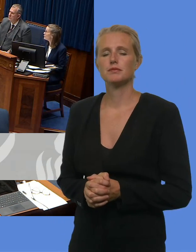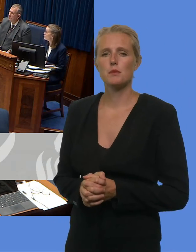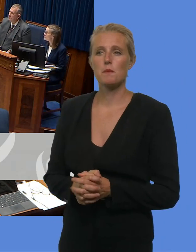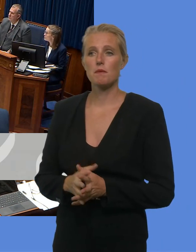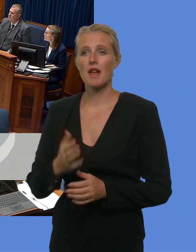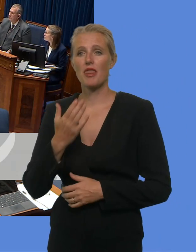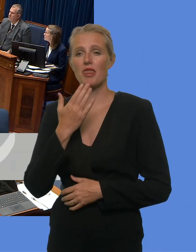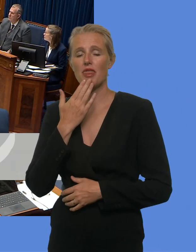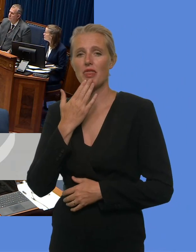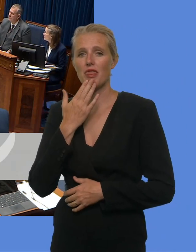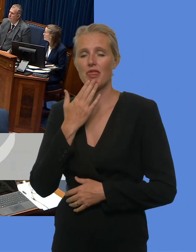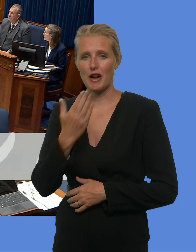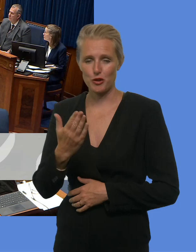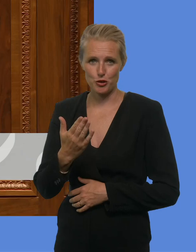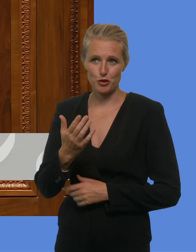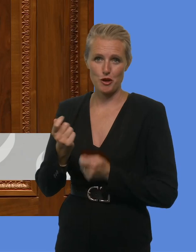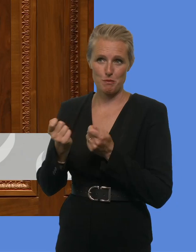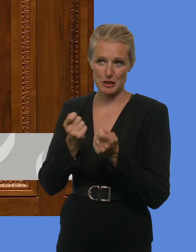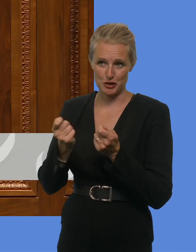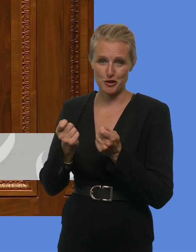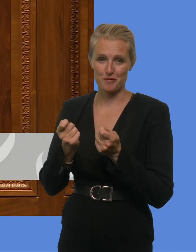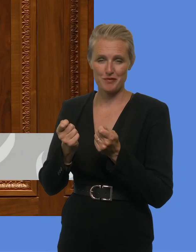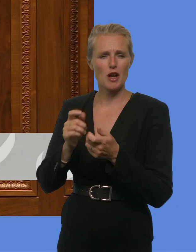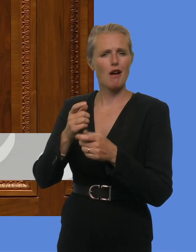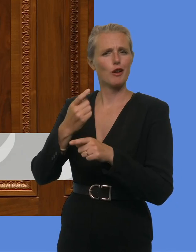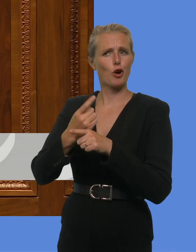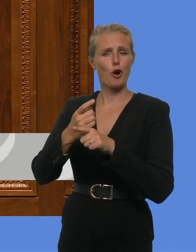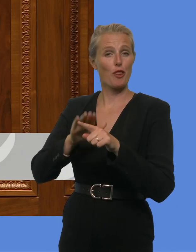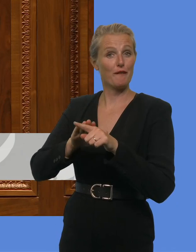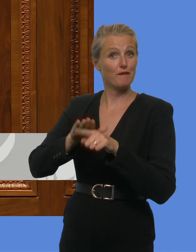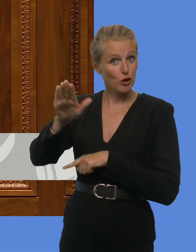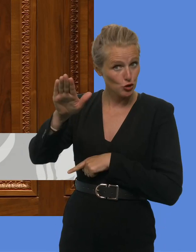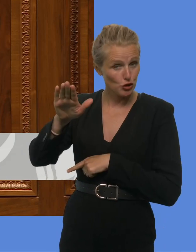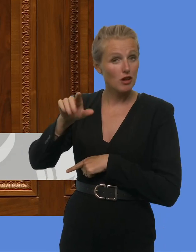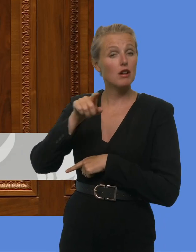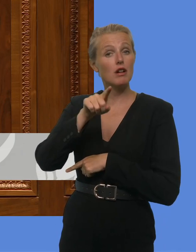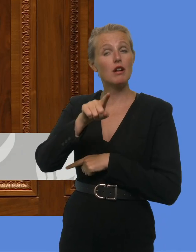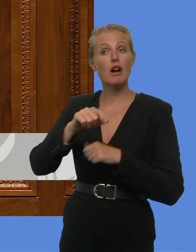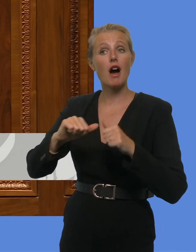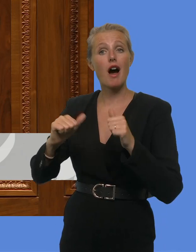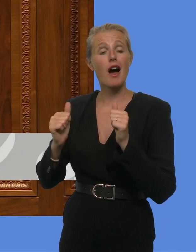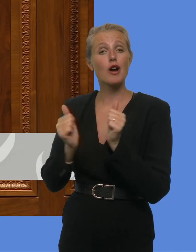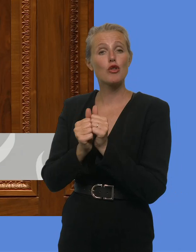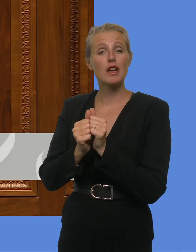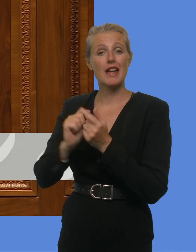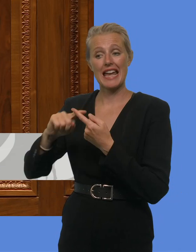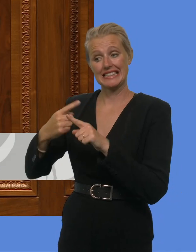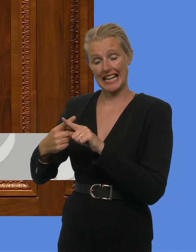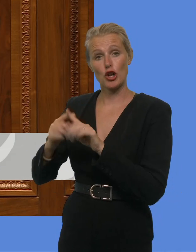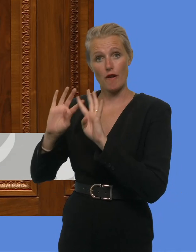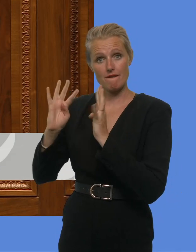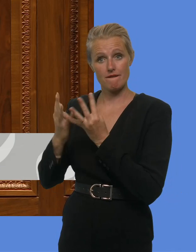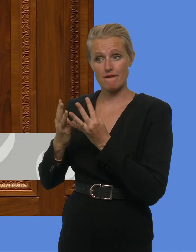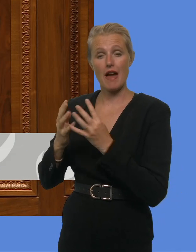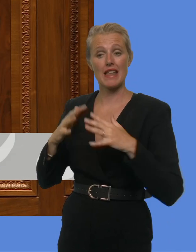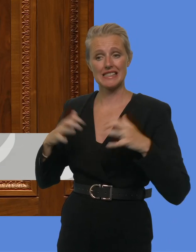wasn't trying to take her by surprise. But on the basis of talking about the future, does the First Minister agree that the Executive and the Assembly parties must